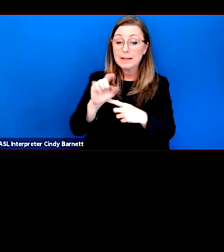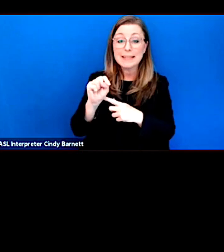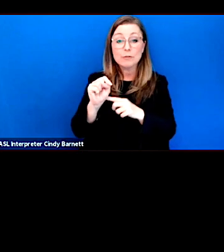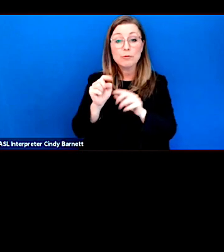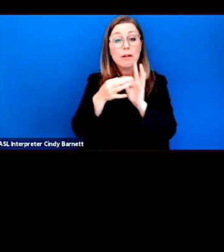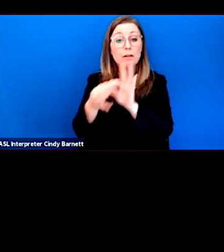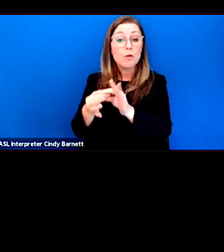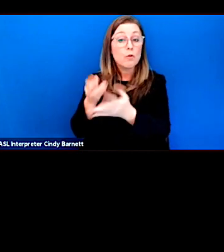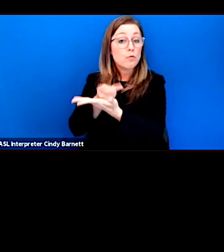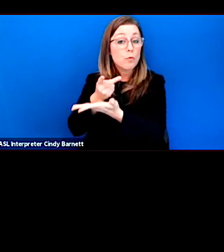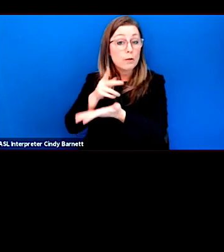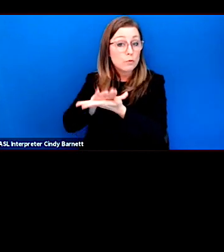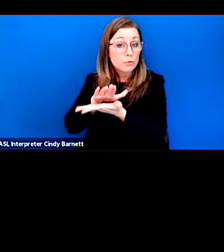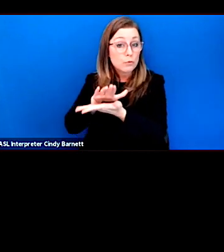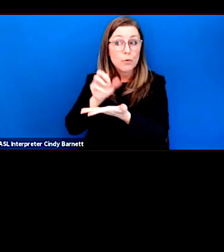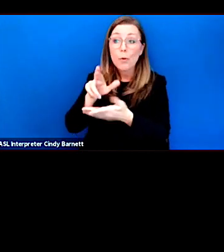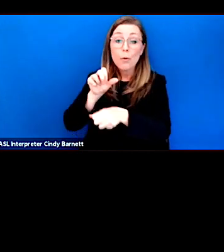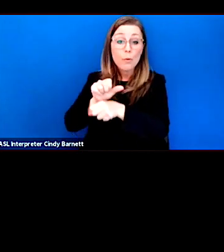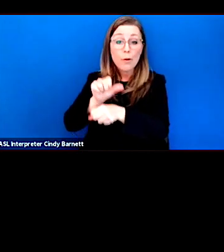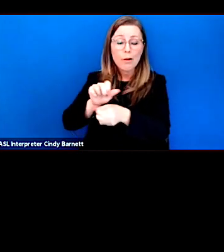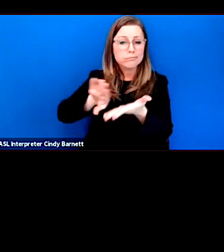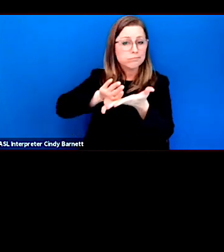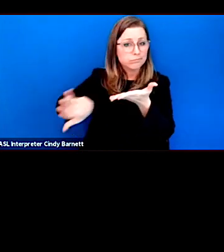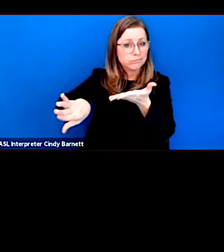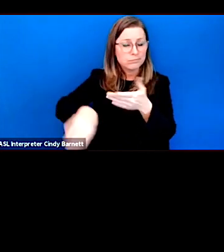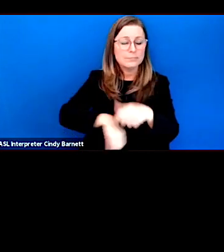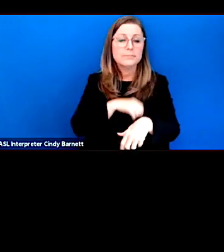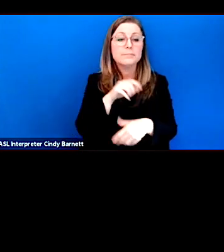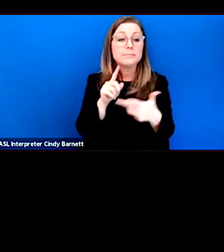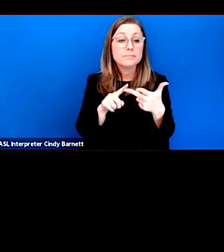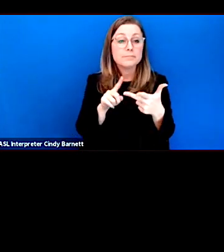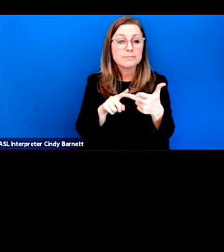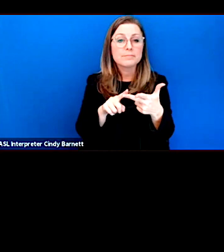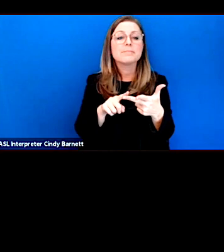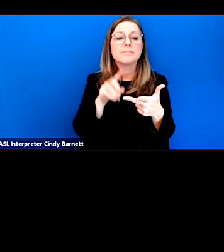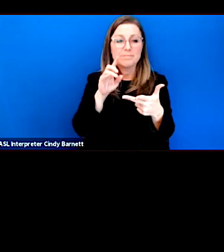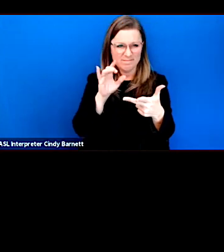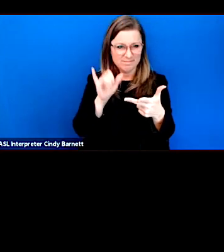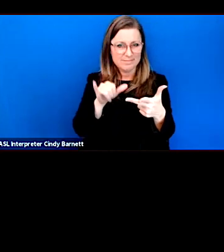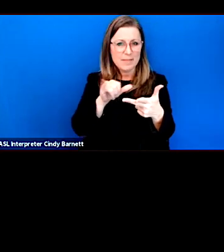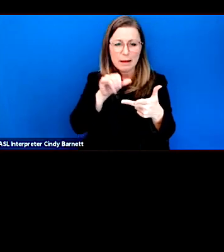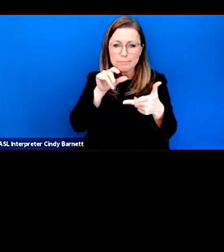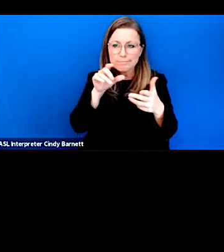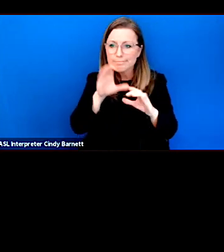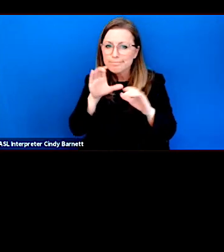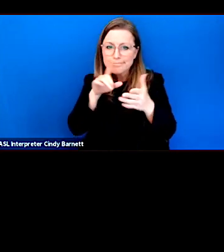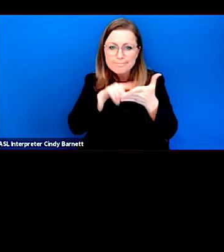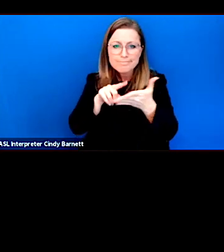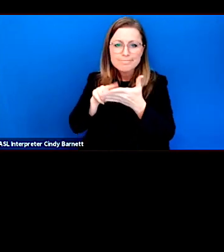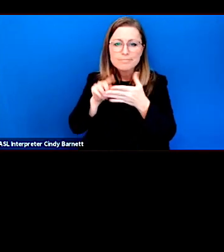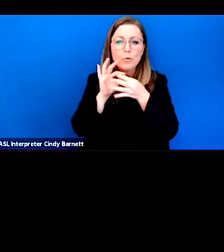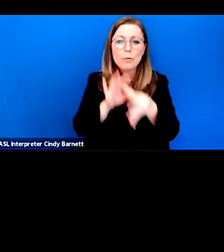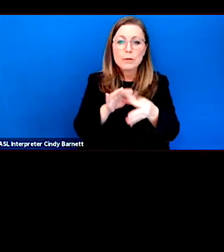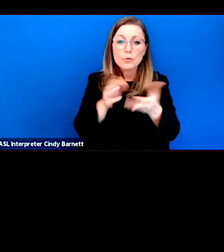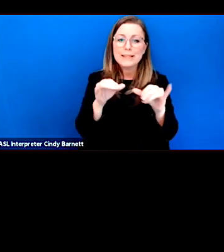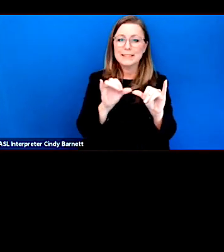be part of the metasynthesis. It also indicates that it has to do with engineering. So